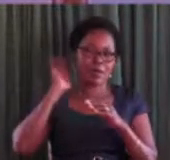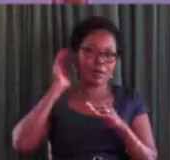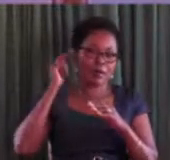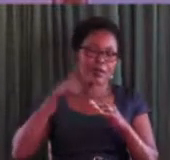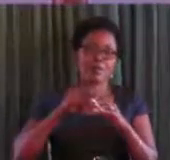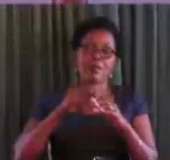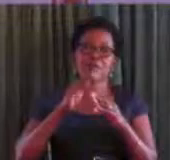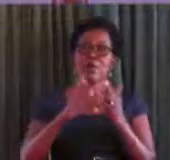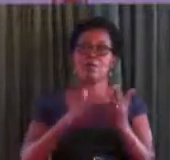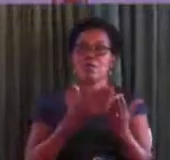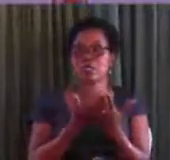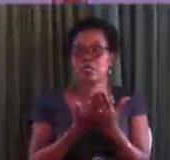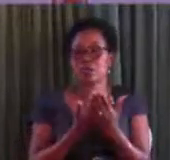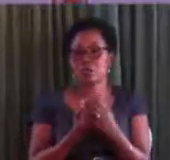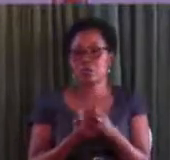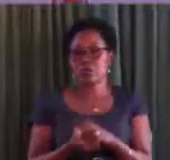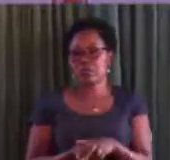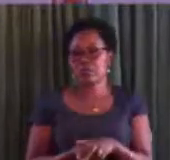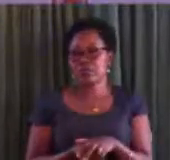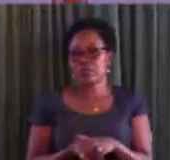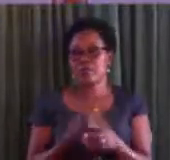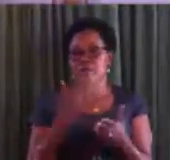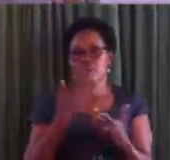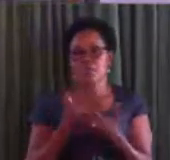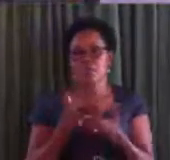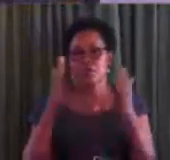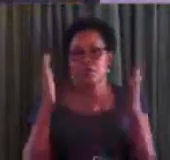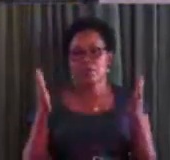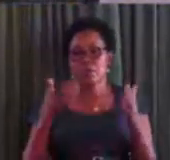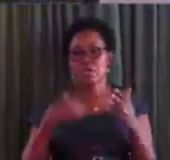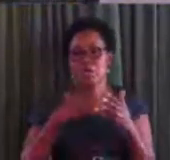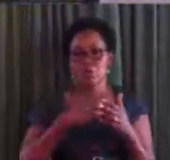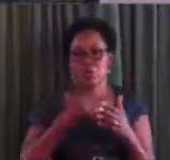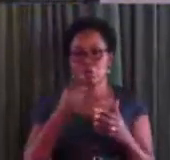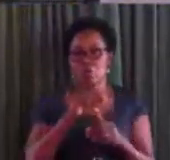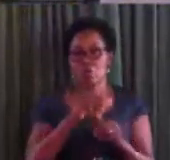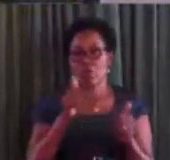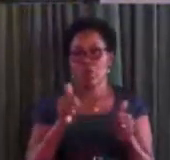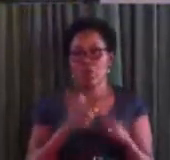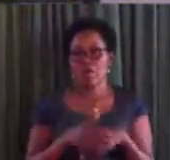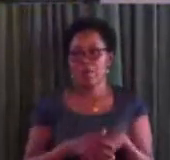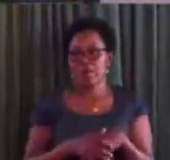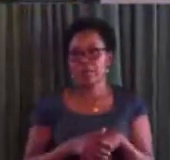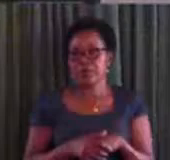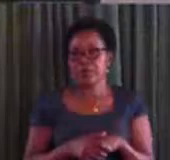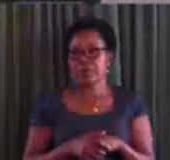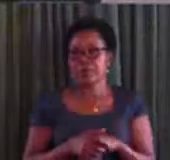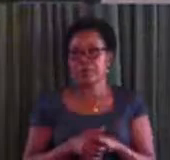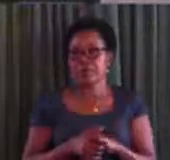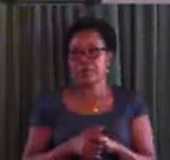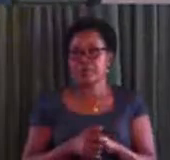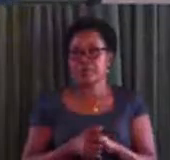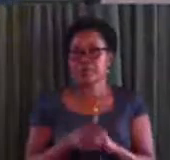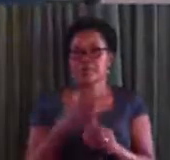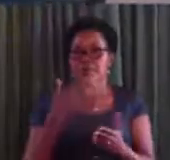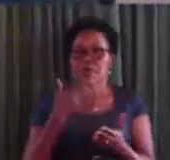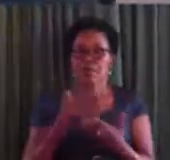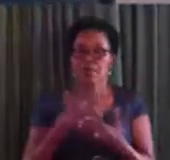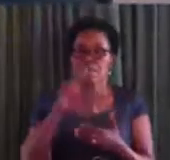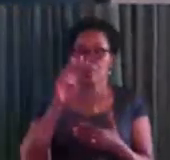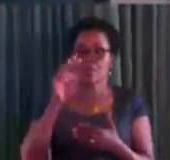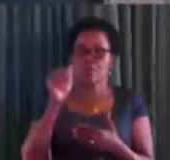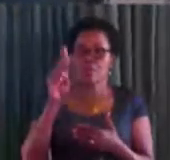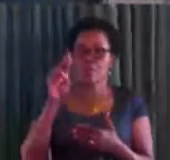appeal. Thank you. Thank you very much, my Lord. I wish you well. Thank you, my Lord. Thank you, Judge Wasame. Thank